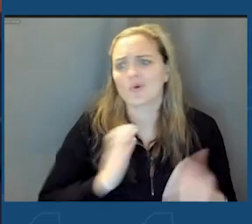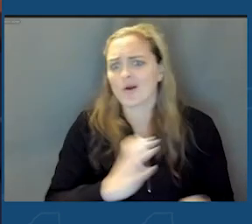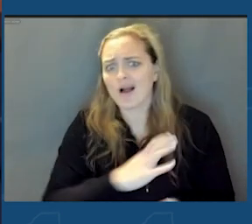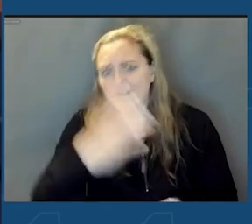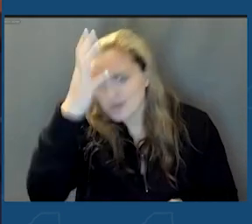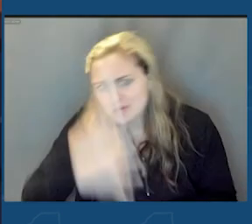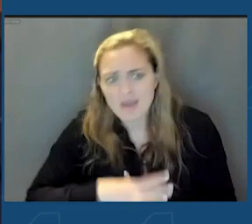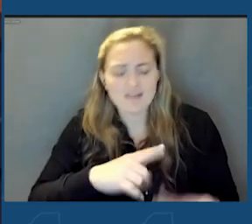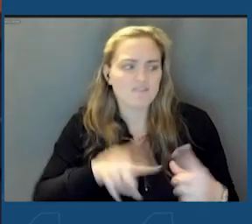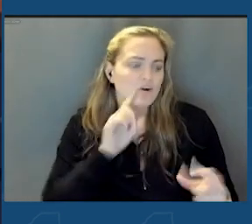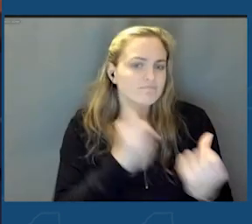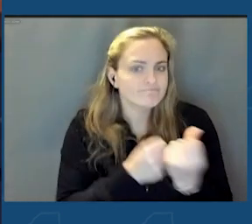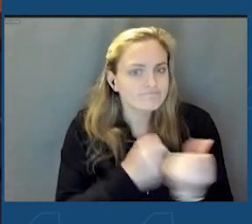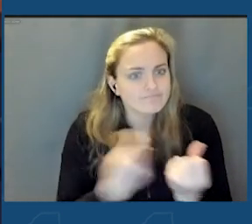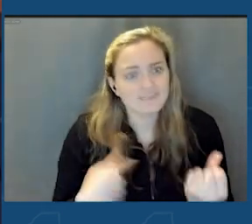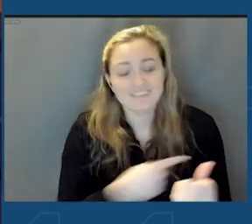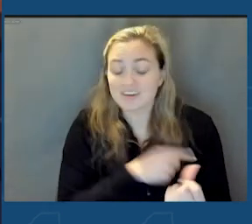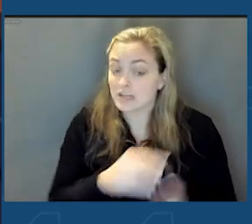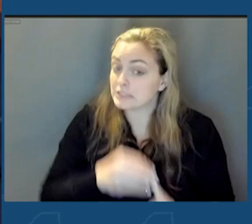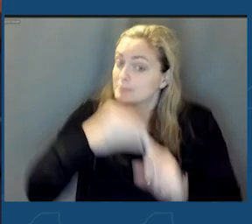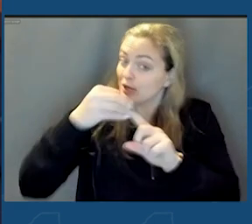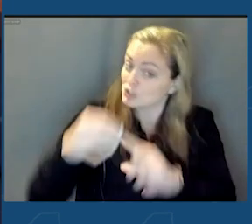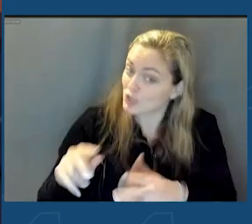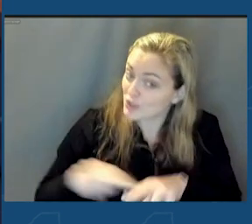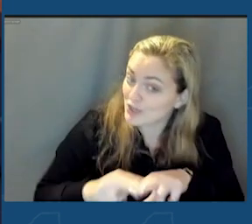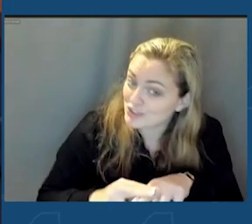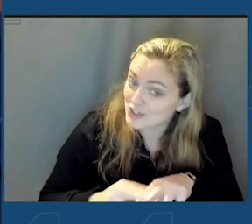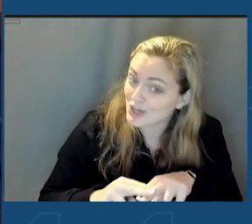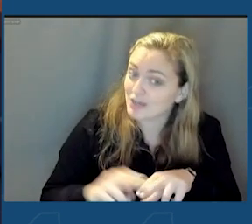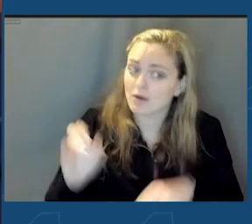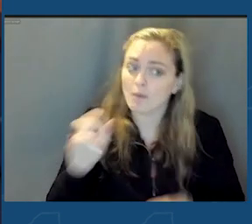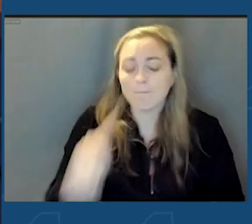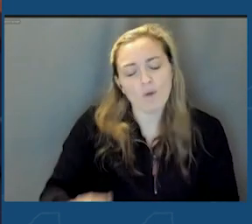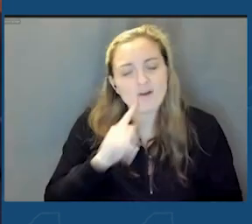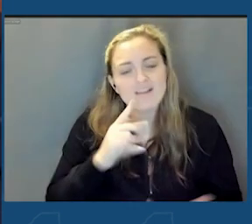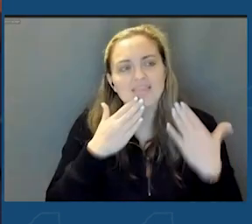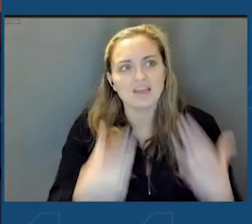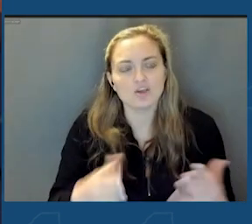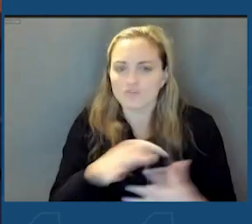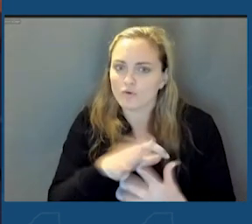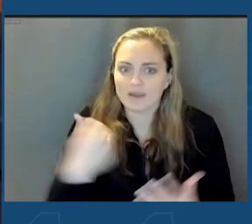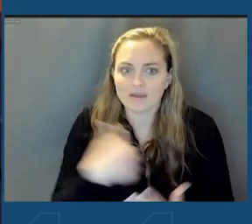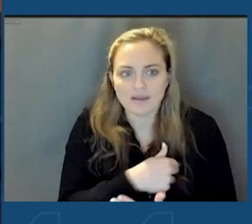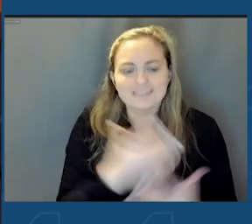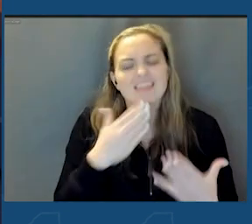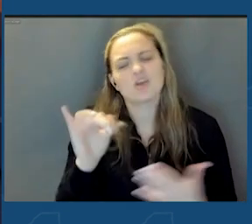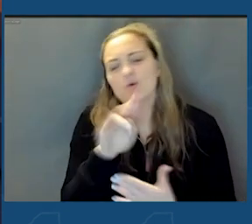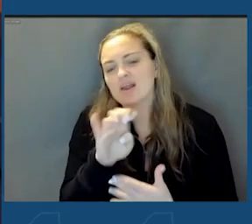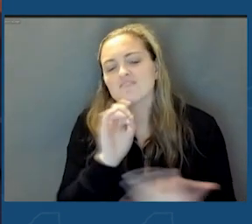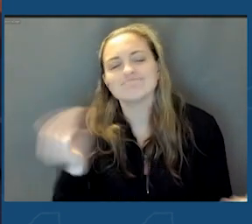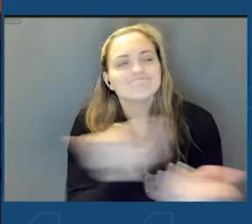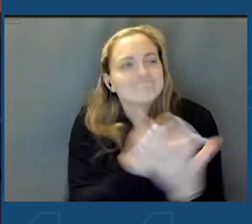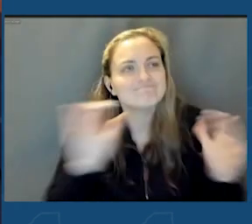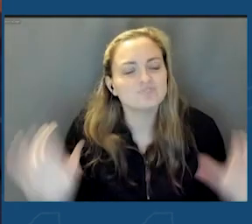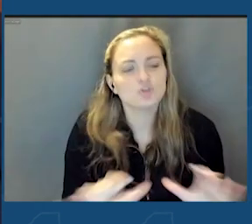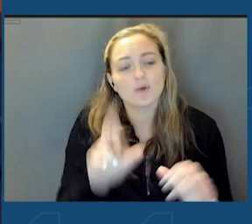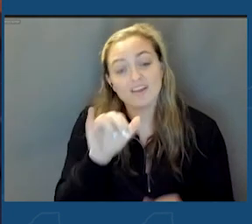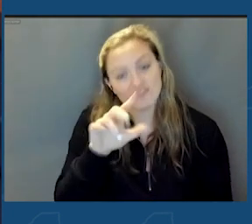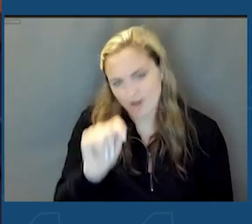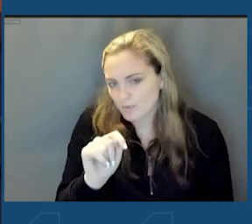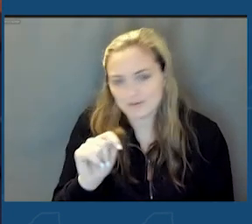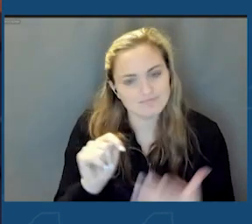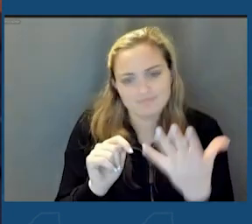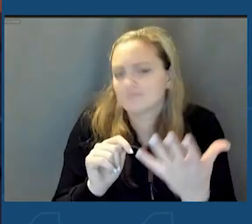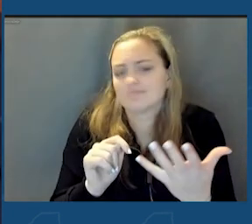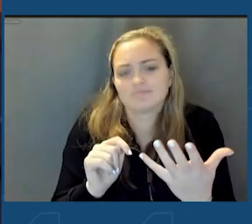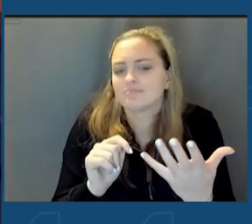advocate for it, especially on that train station. Thank you, Mark, for picking us, and thank you, Eddie, for everything that you do for us. And Robert, there's absolutely